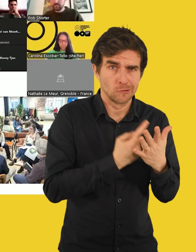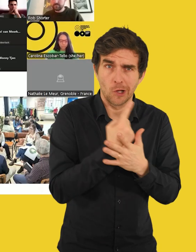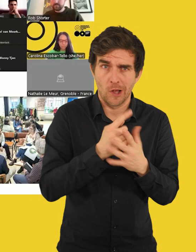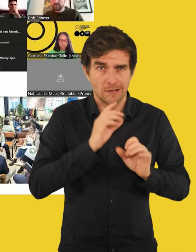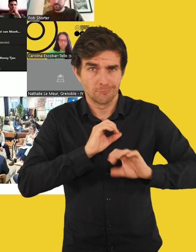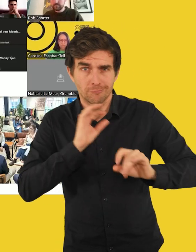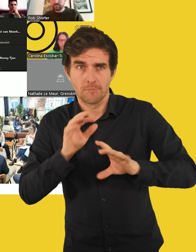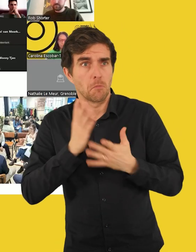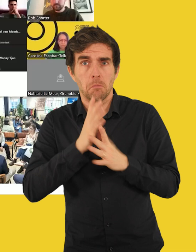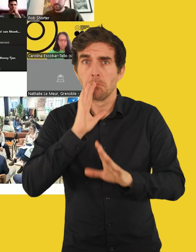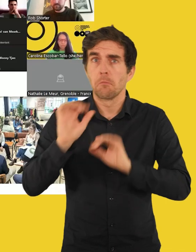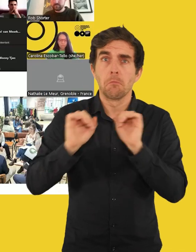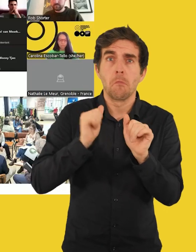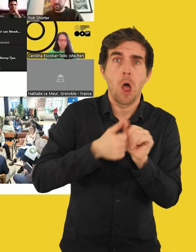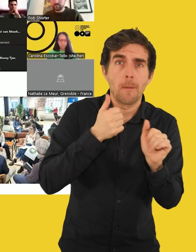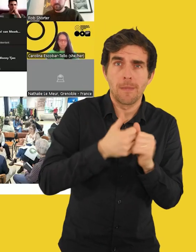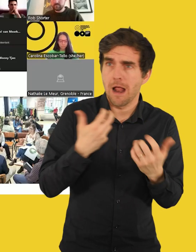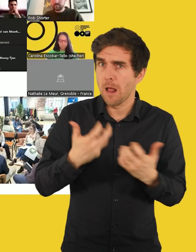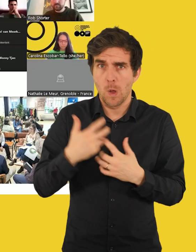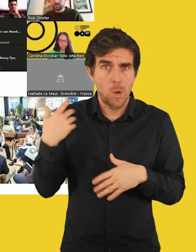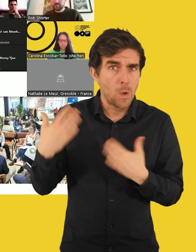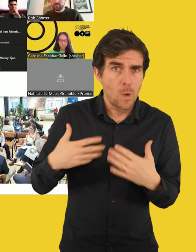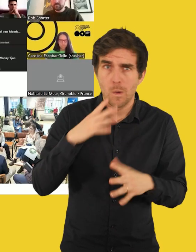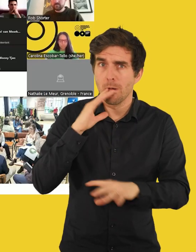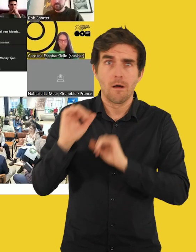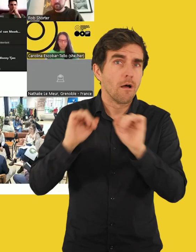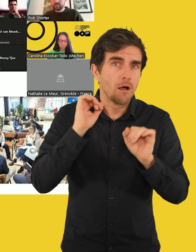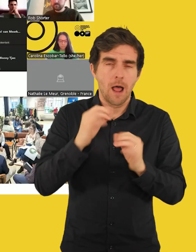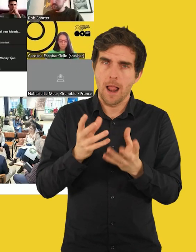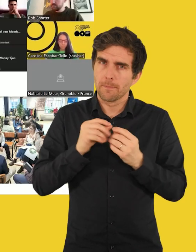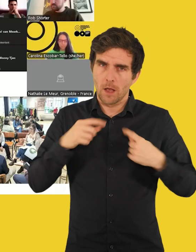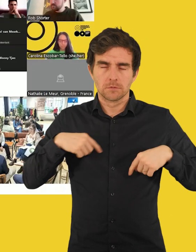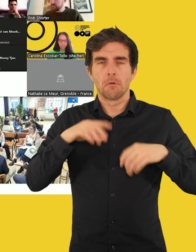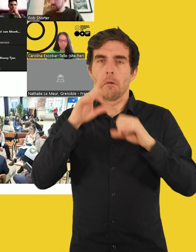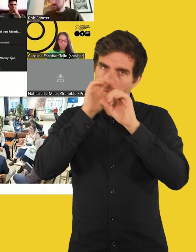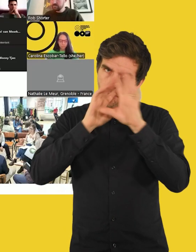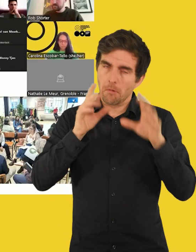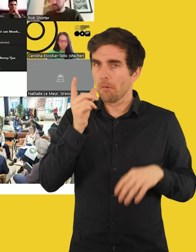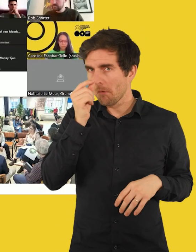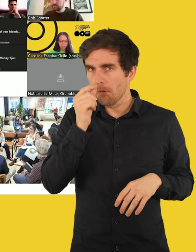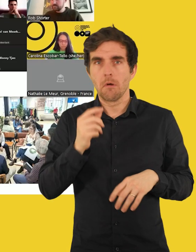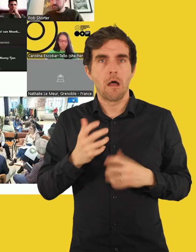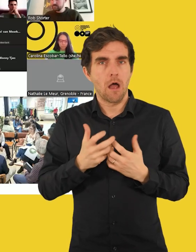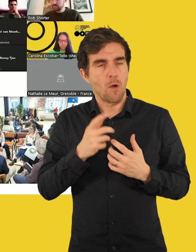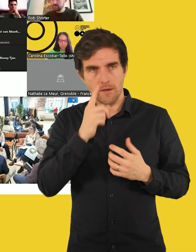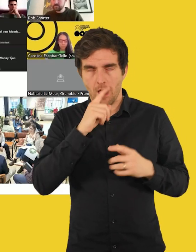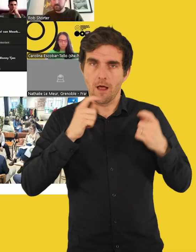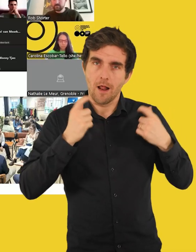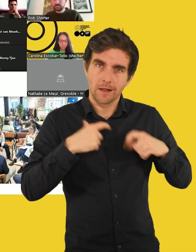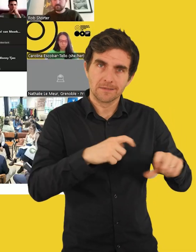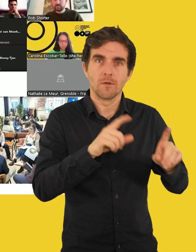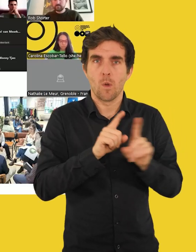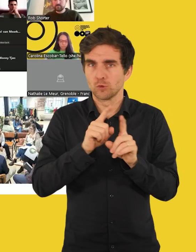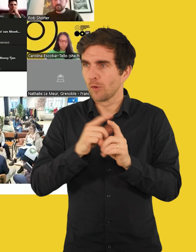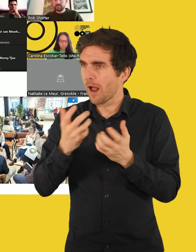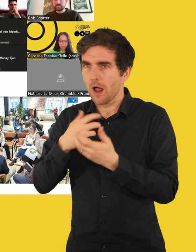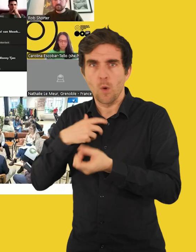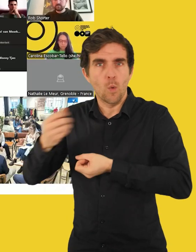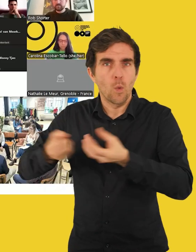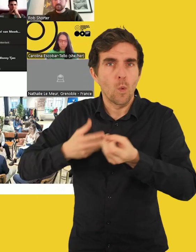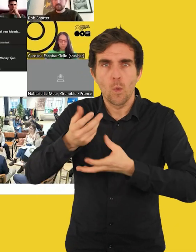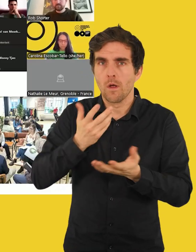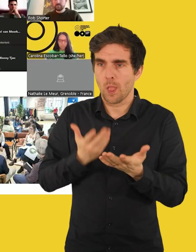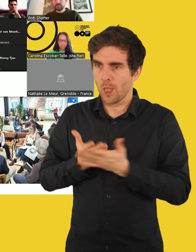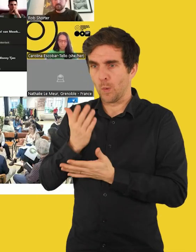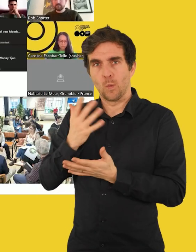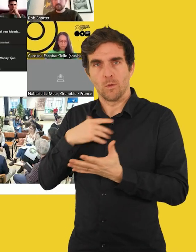studies of actual companies, how their deep design helps to shape the possibility of being regenerative and distributive by